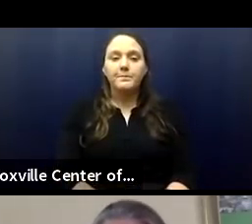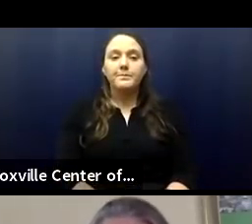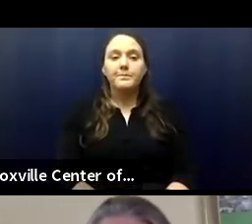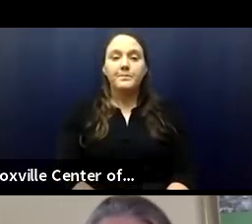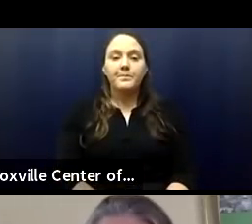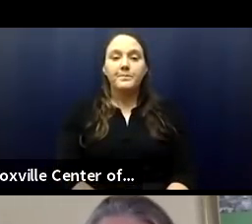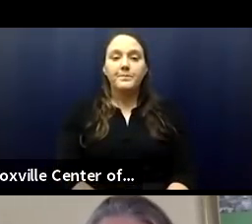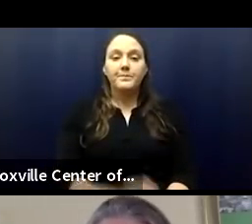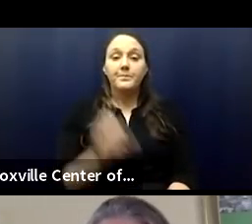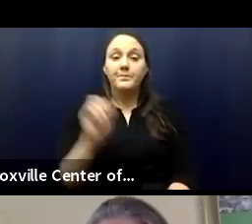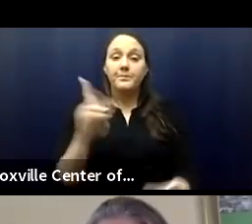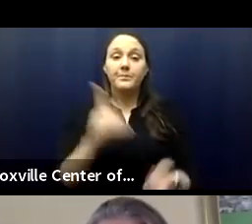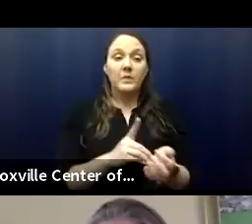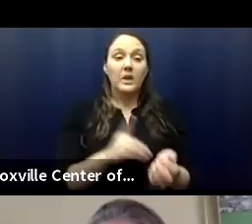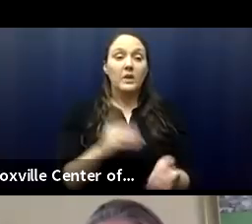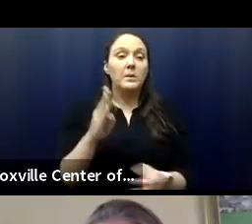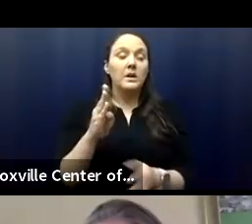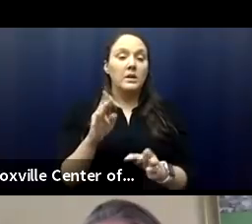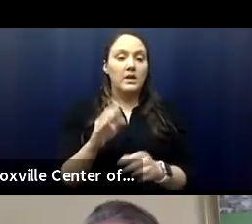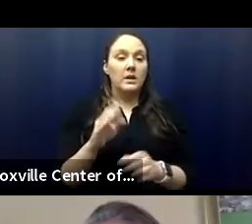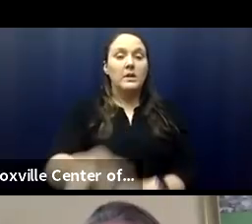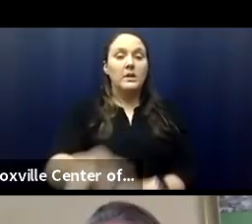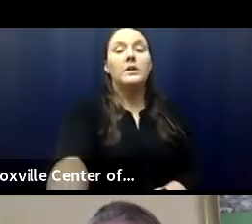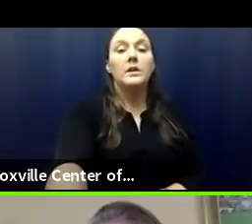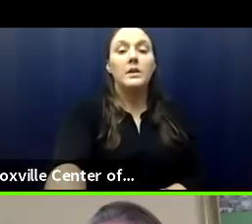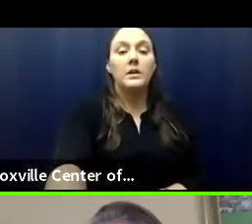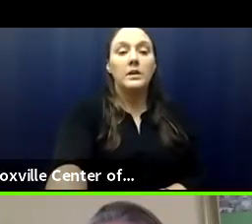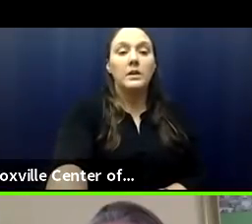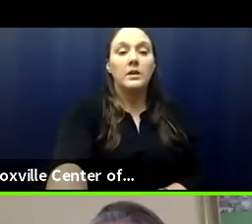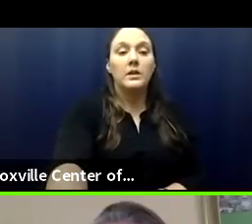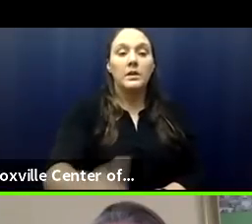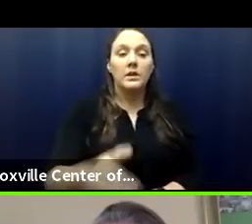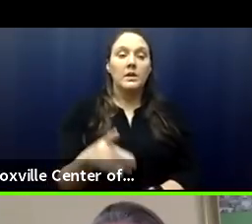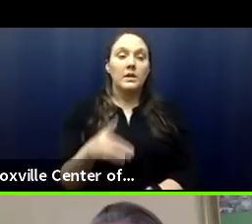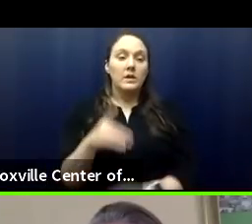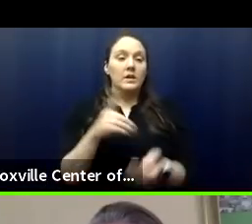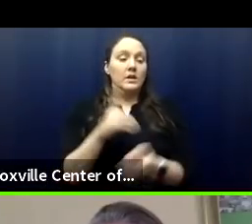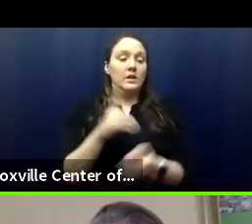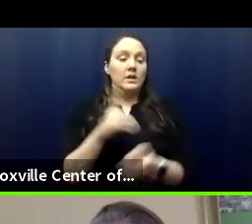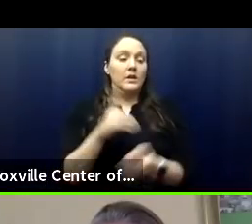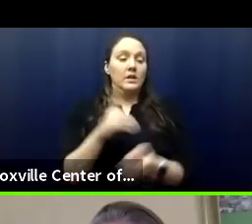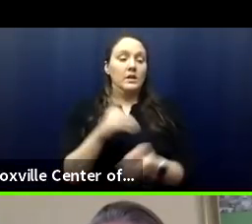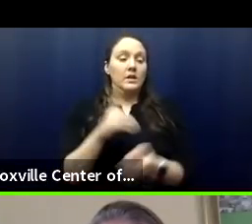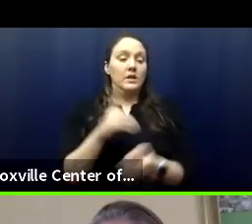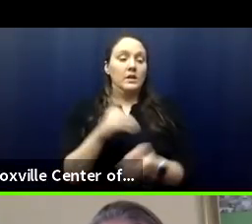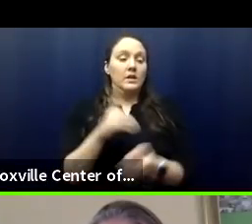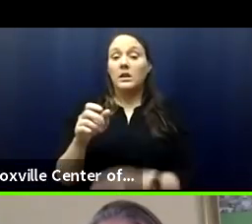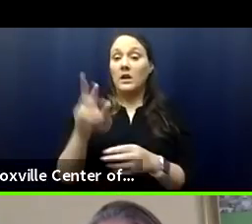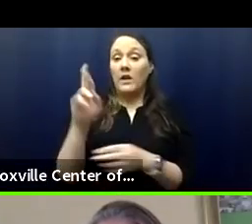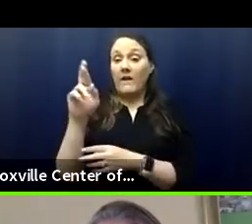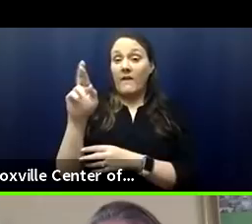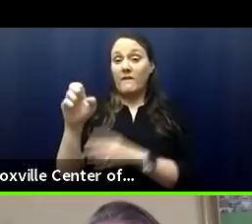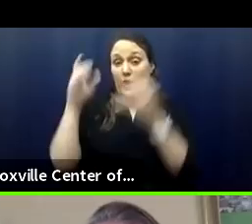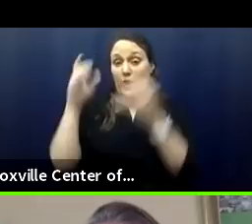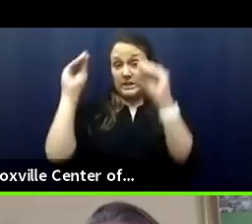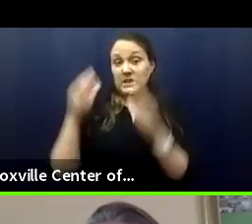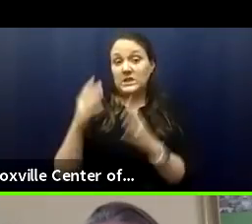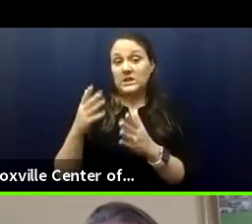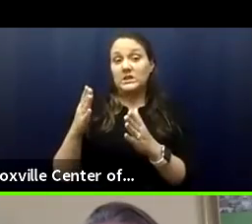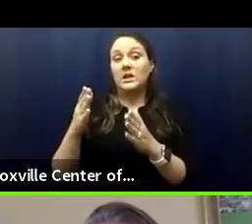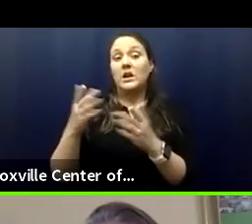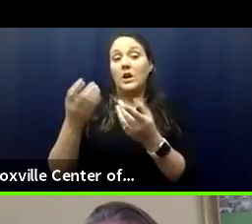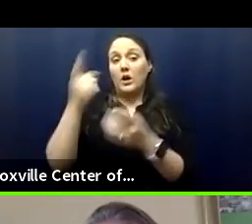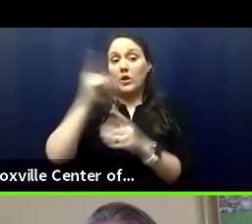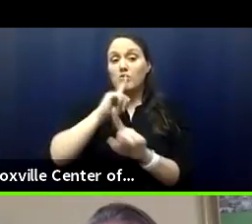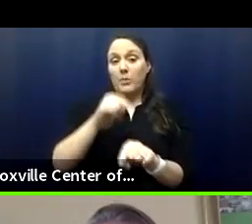Okay. I just want to say one thing. That pharmacists have been reporting to me that they're seeing a lot more masks